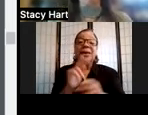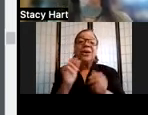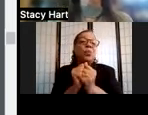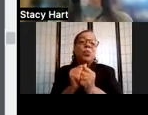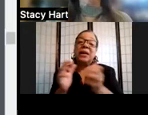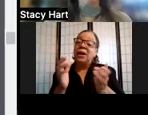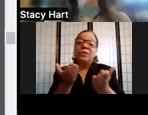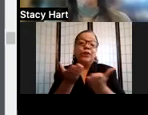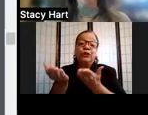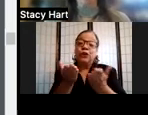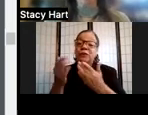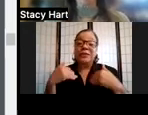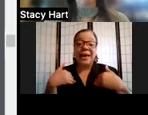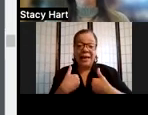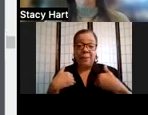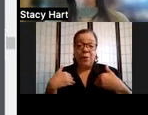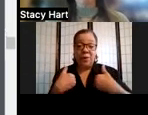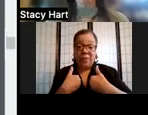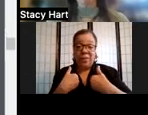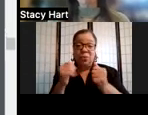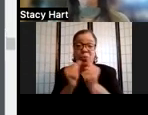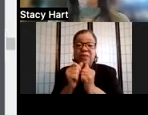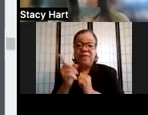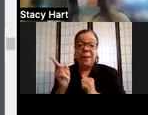service animal. Next slide.